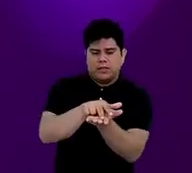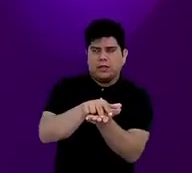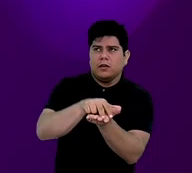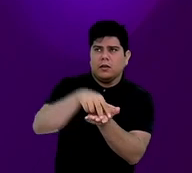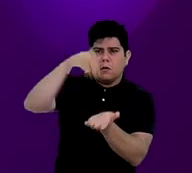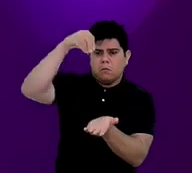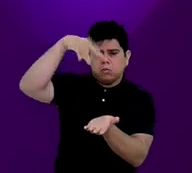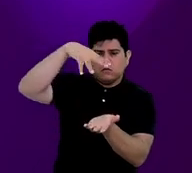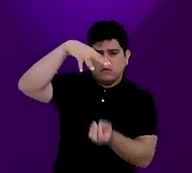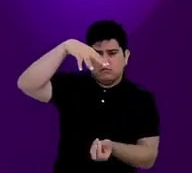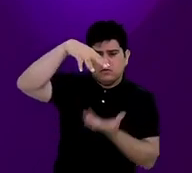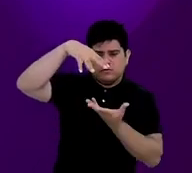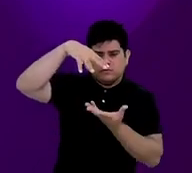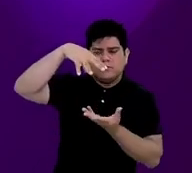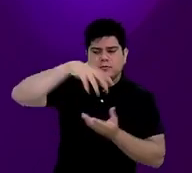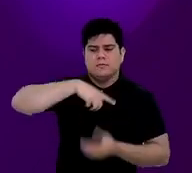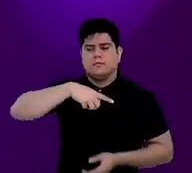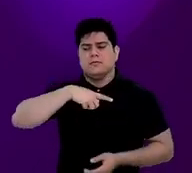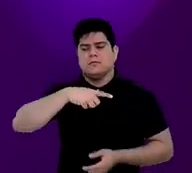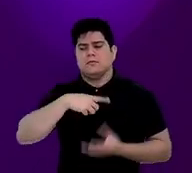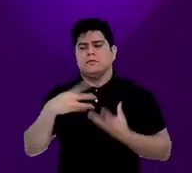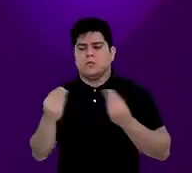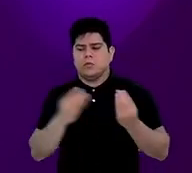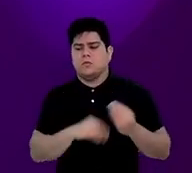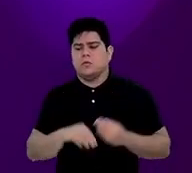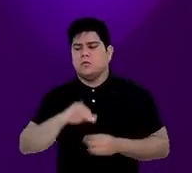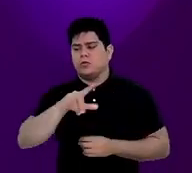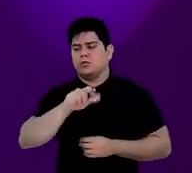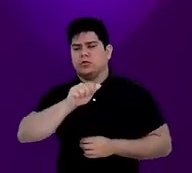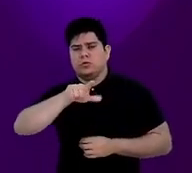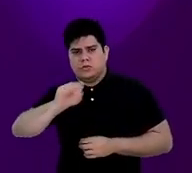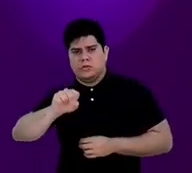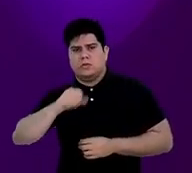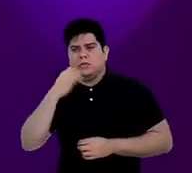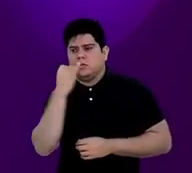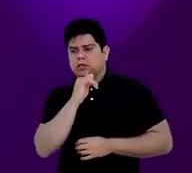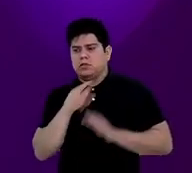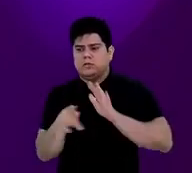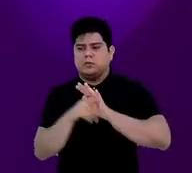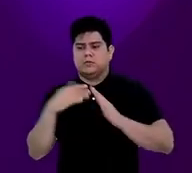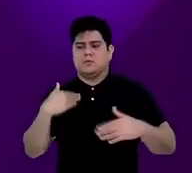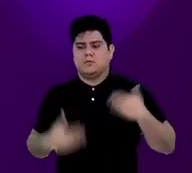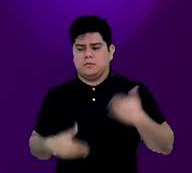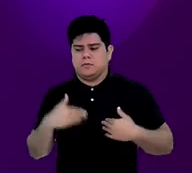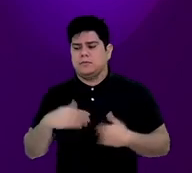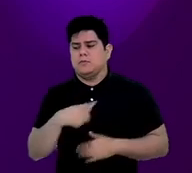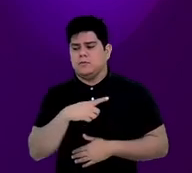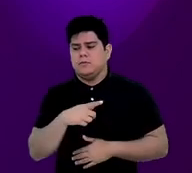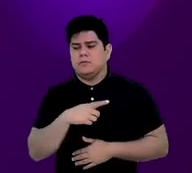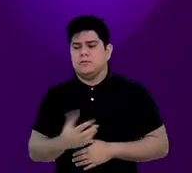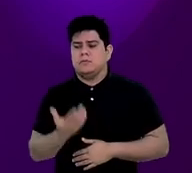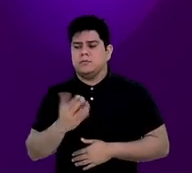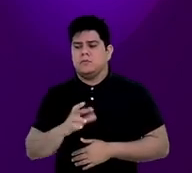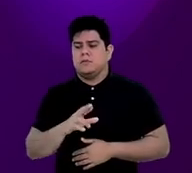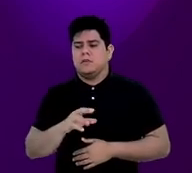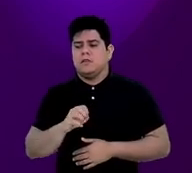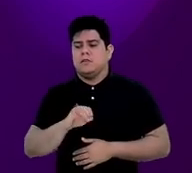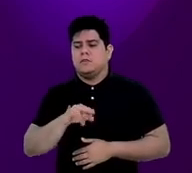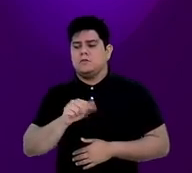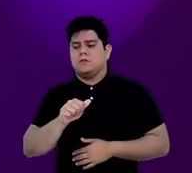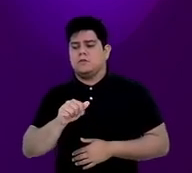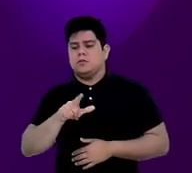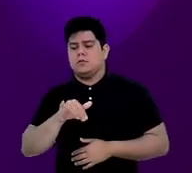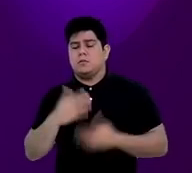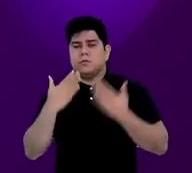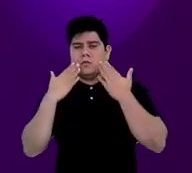body. And there's various other big panels and light beds. So this is becoming quite a popular way